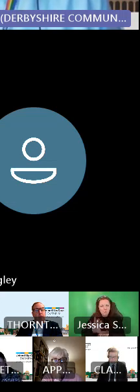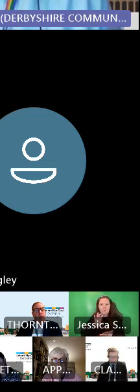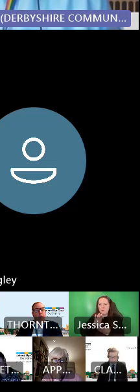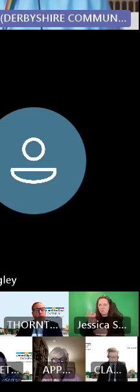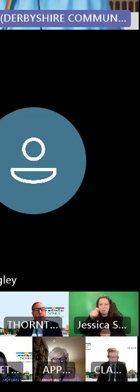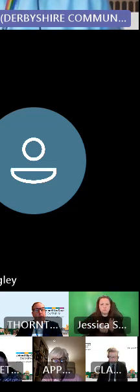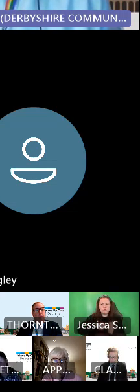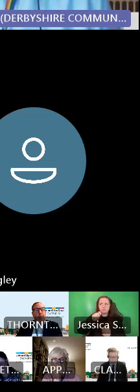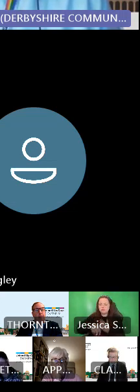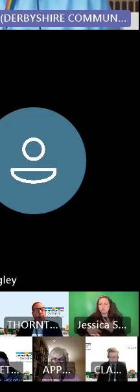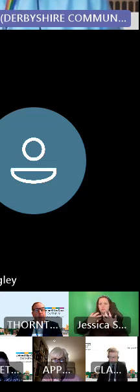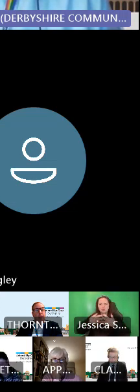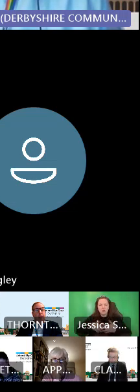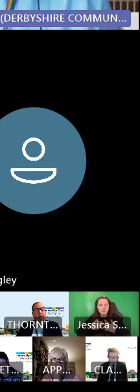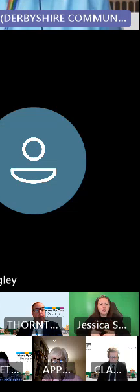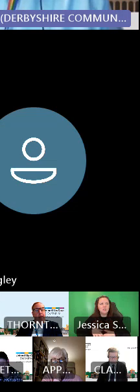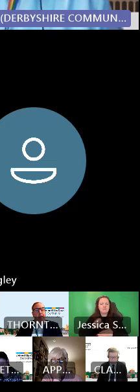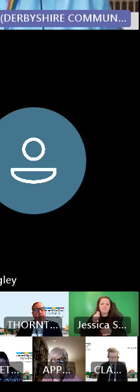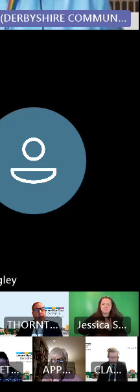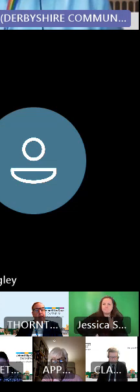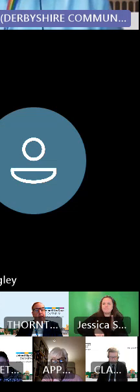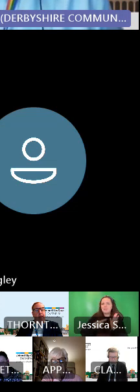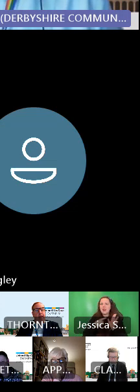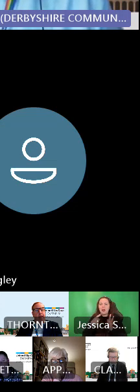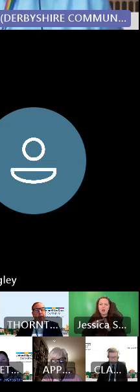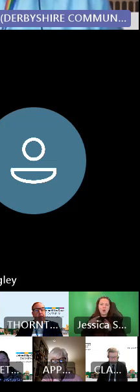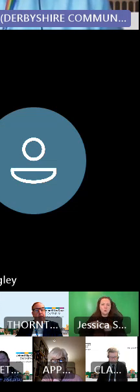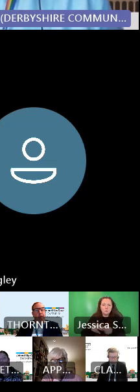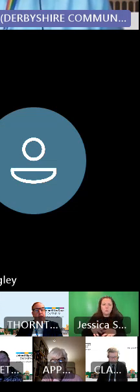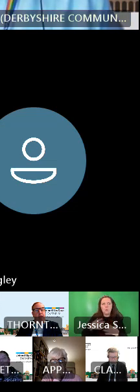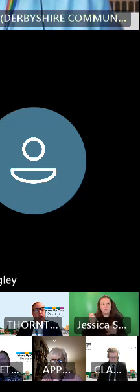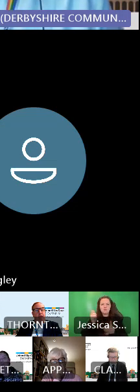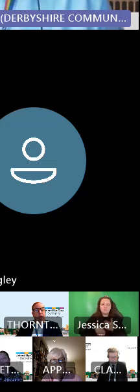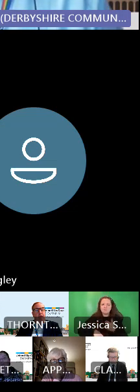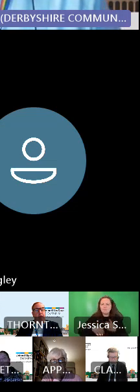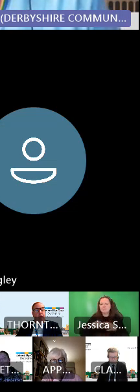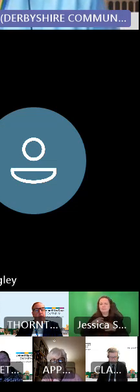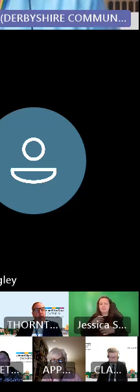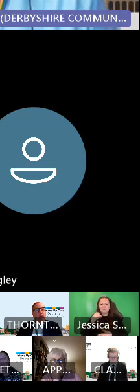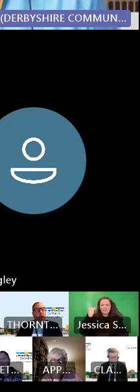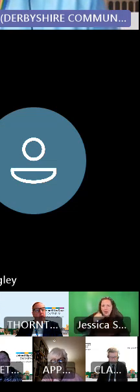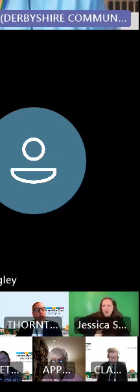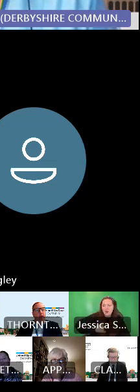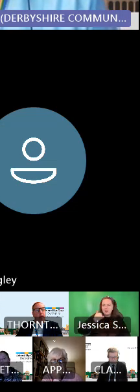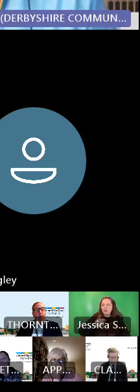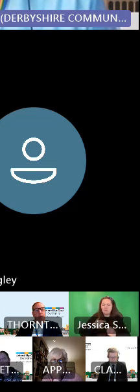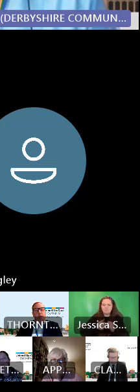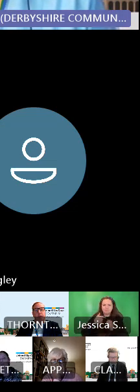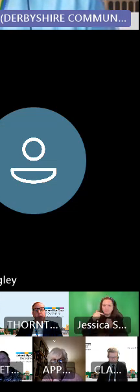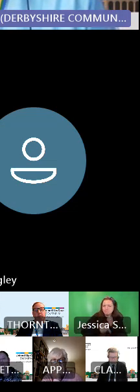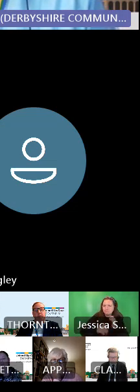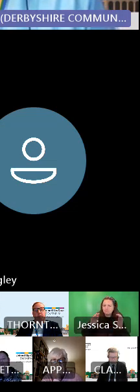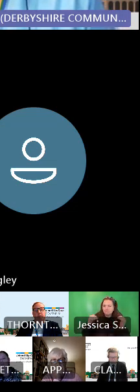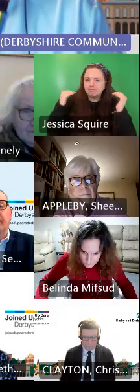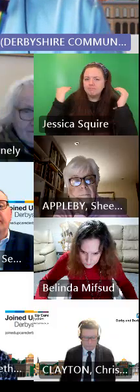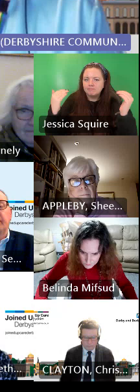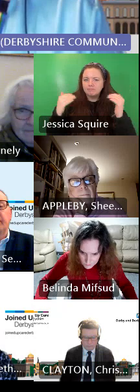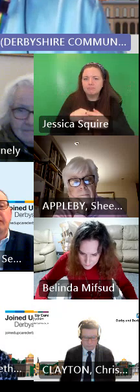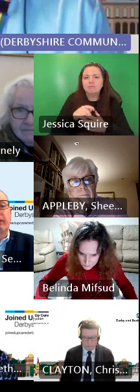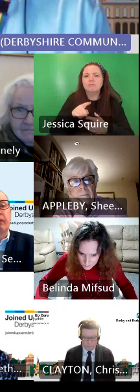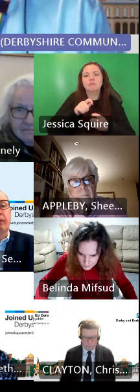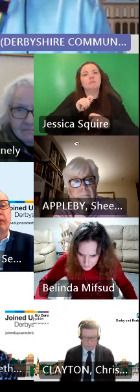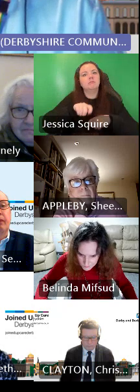records and investing in AI tools. So that can help to overcome some of that. And the impacts that we can see will help us to